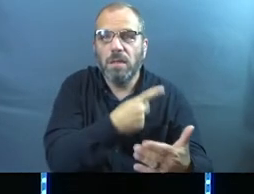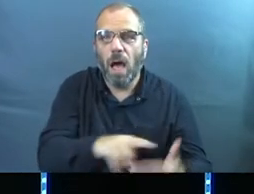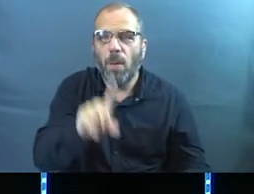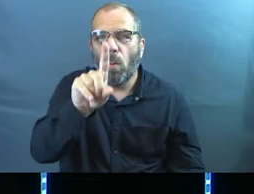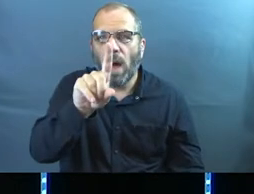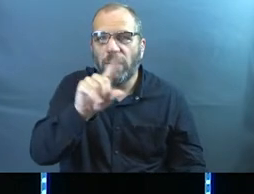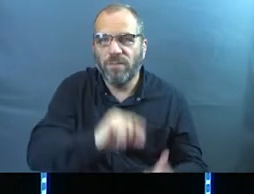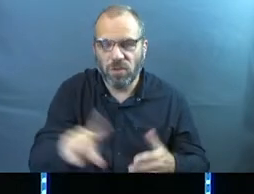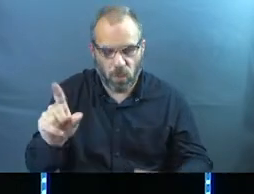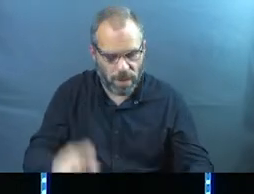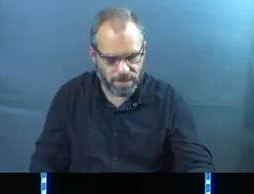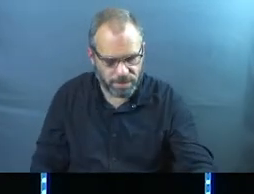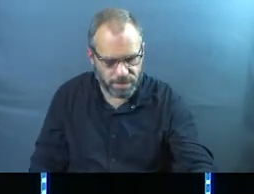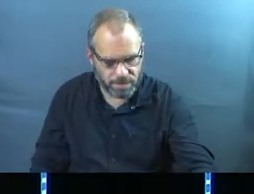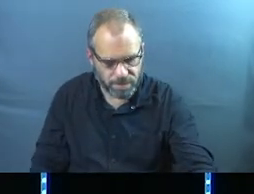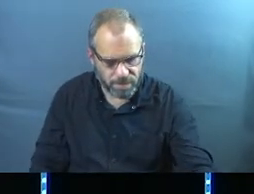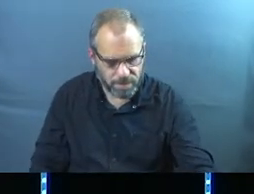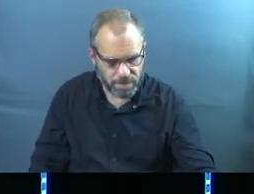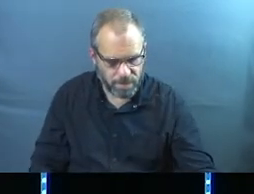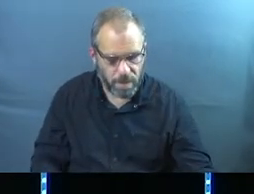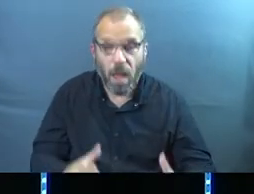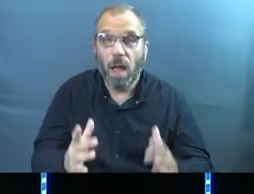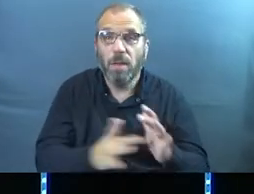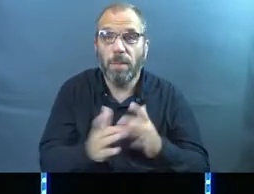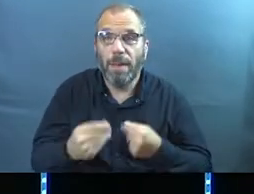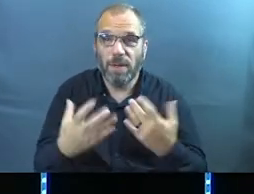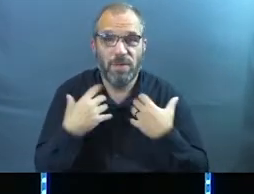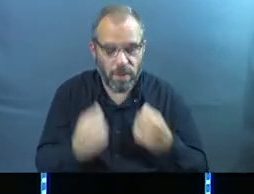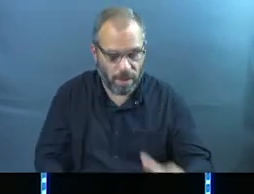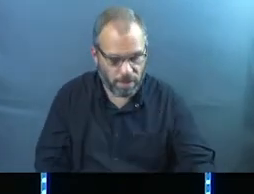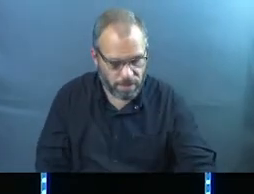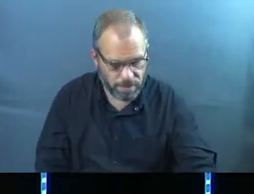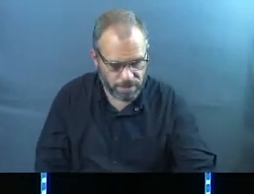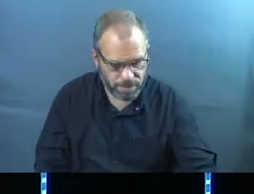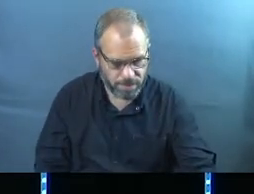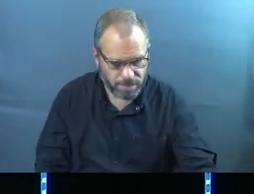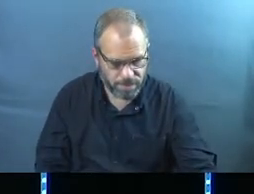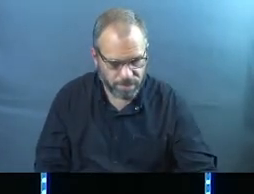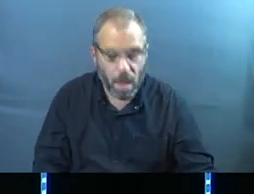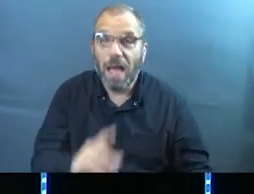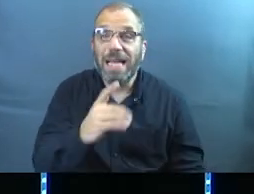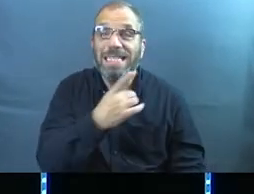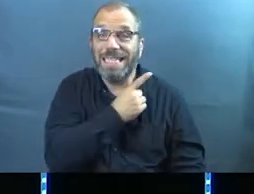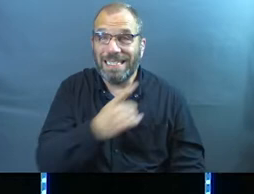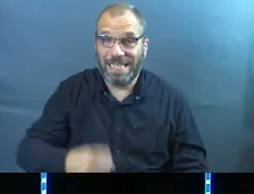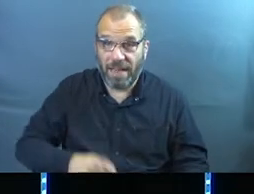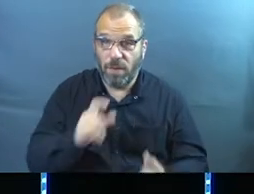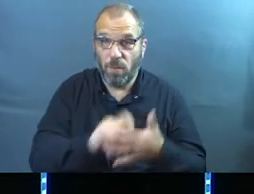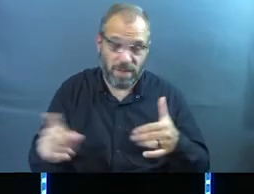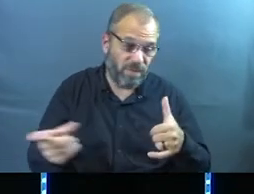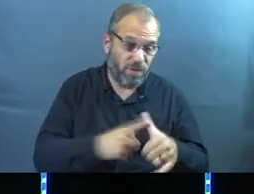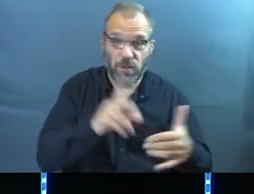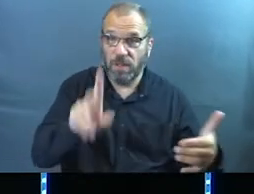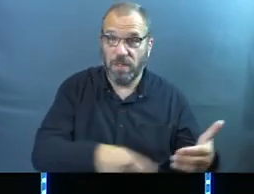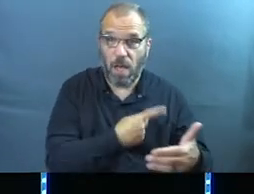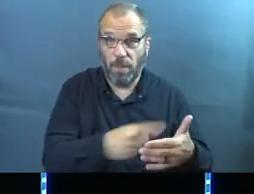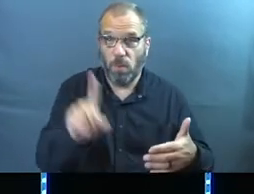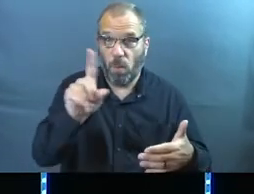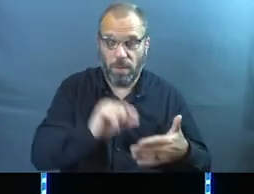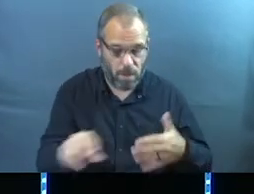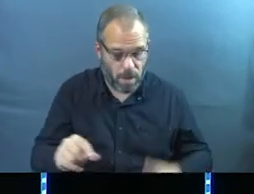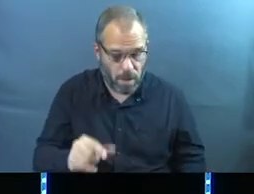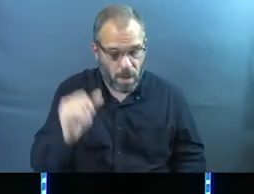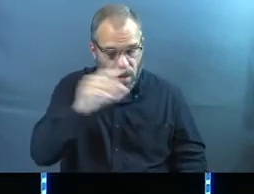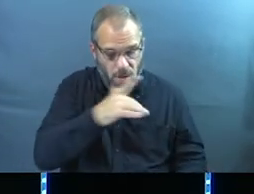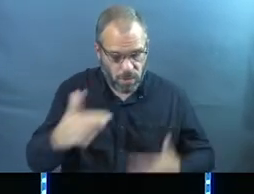Psalm 1:1. The Bible brings health into your life. I love this. It's King David writing, this very first psalm in the book of Psalms. He